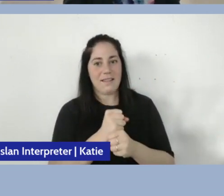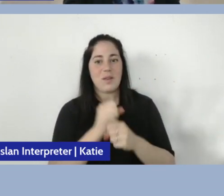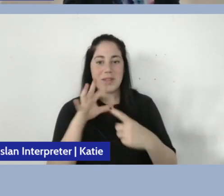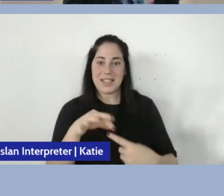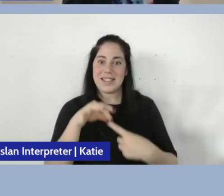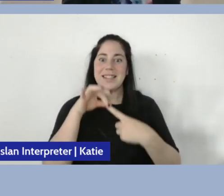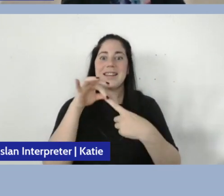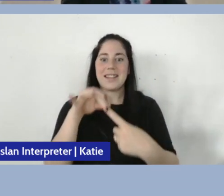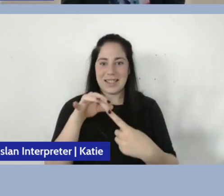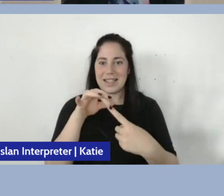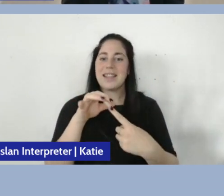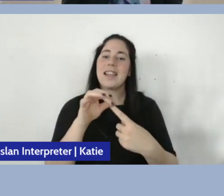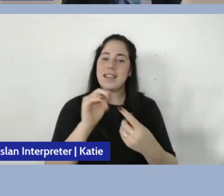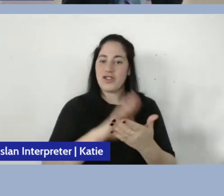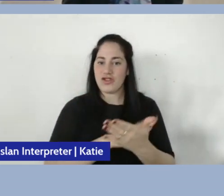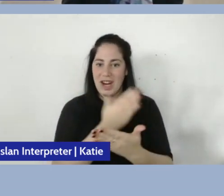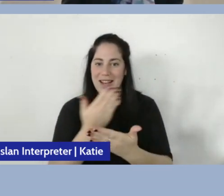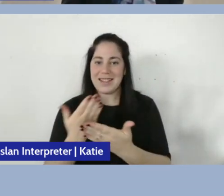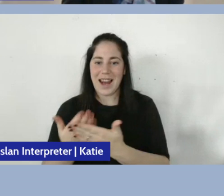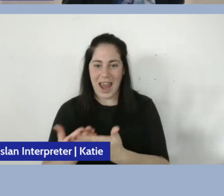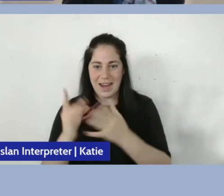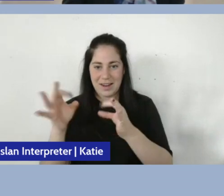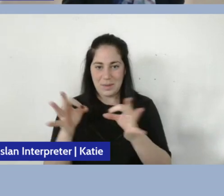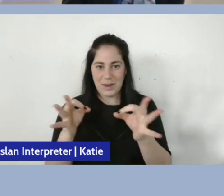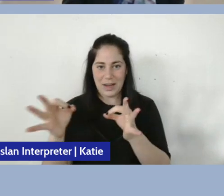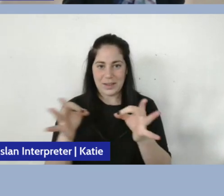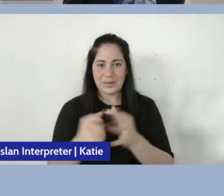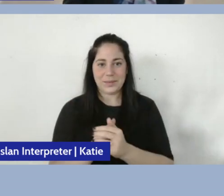translating measure. And so we've